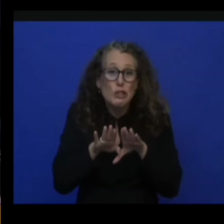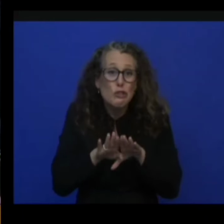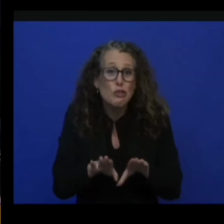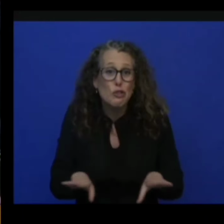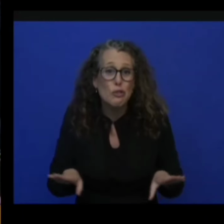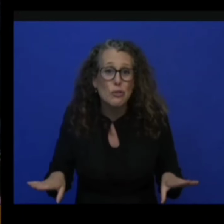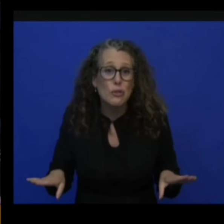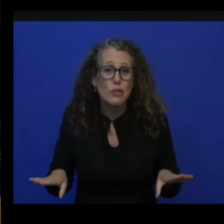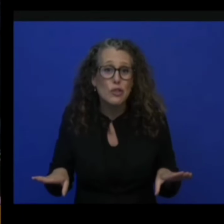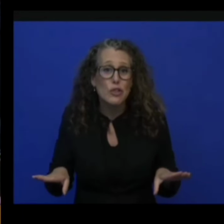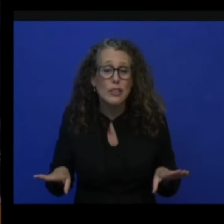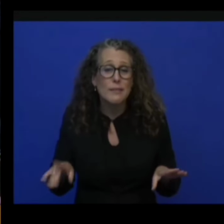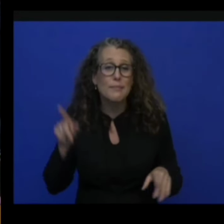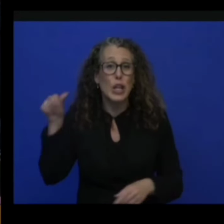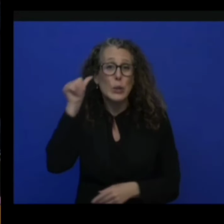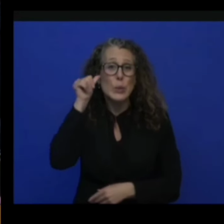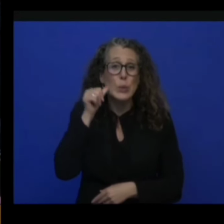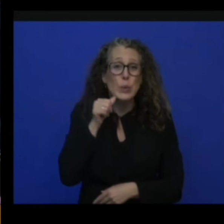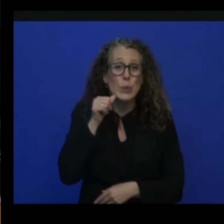of Sudan